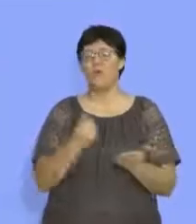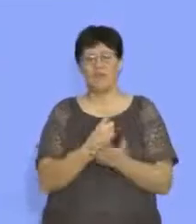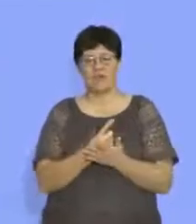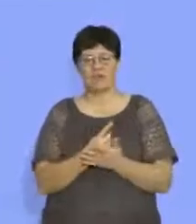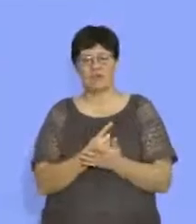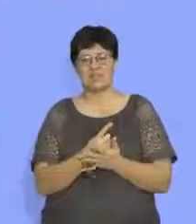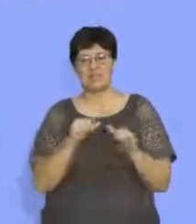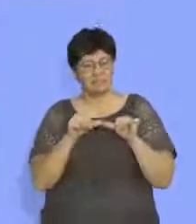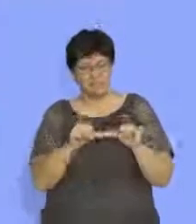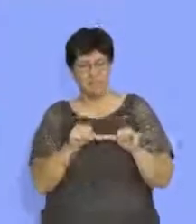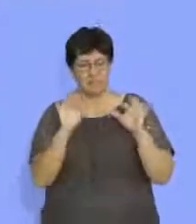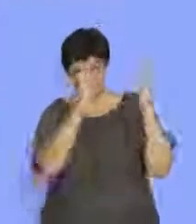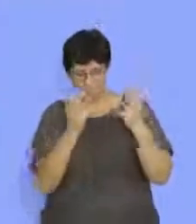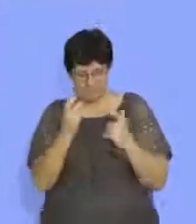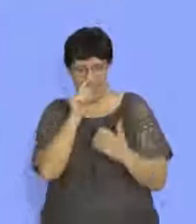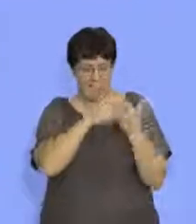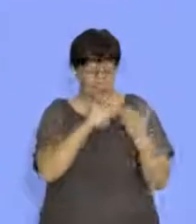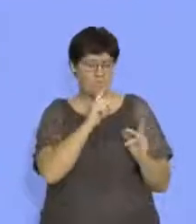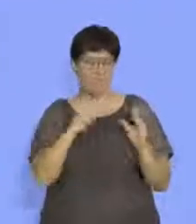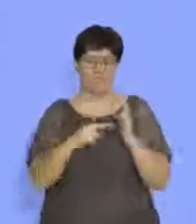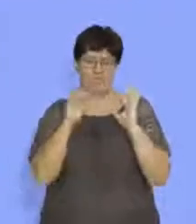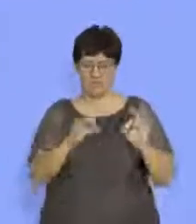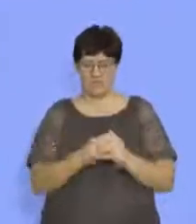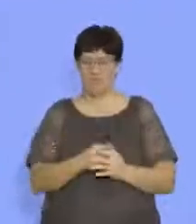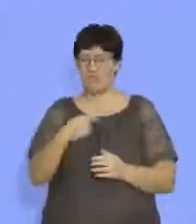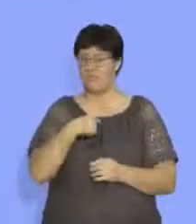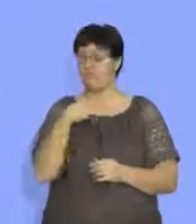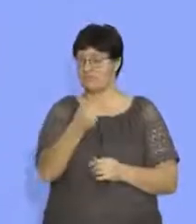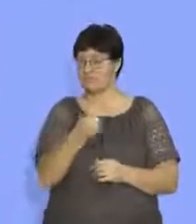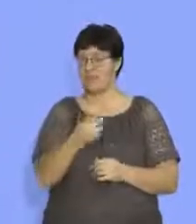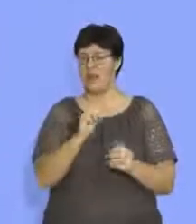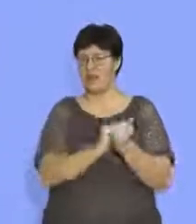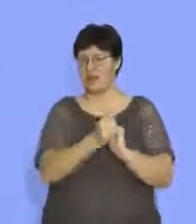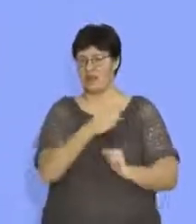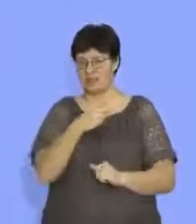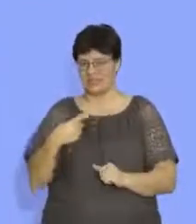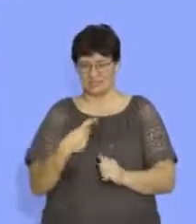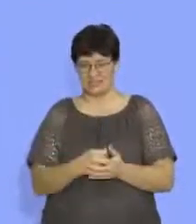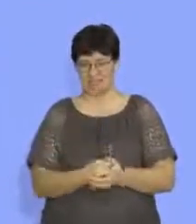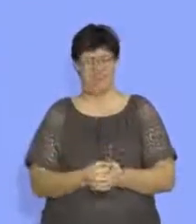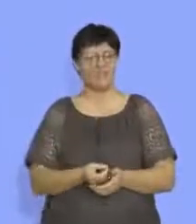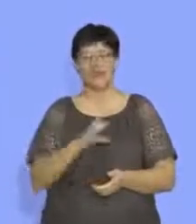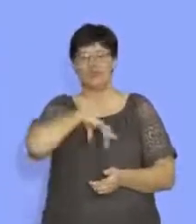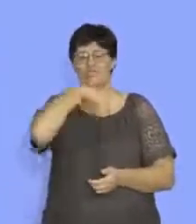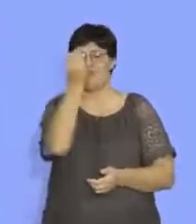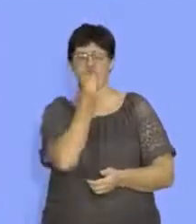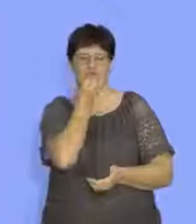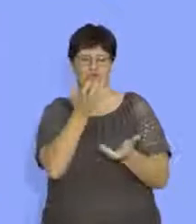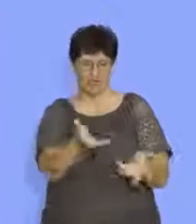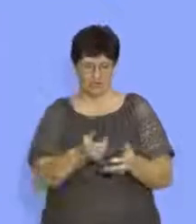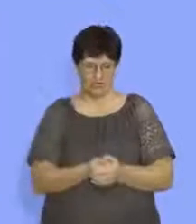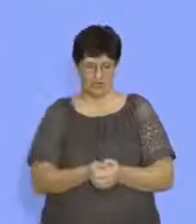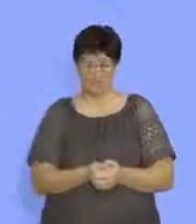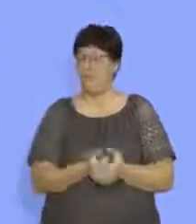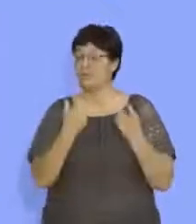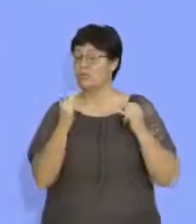doing this, and you saw you always need to go back to your calculator just to verify your answers. From me to you, the maths doctor, remember,